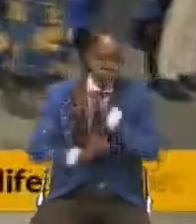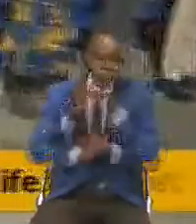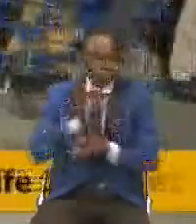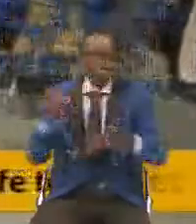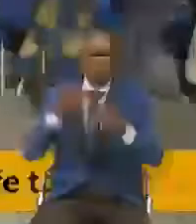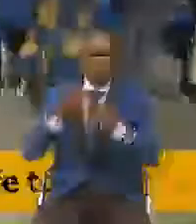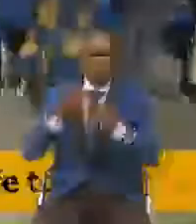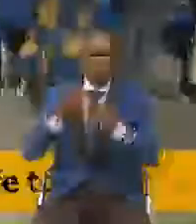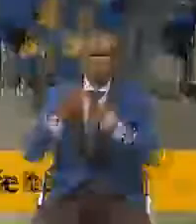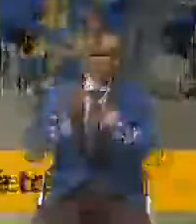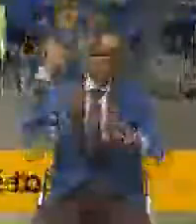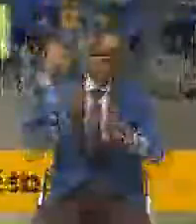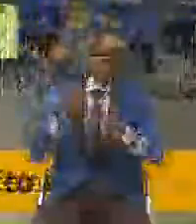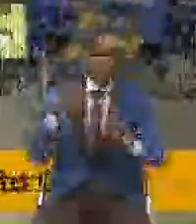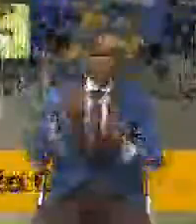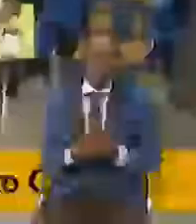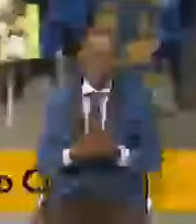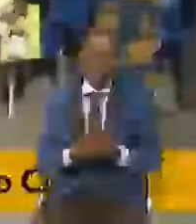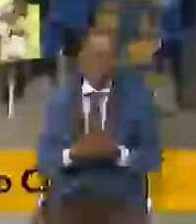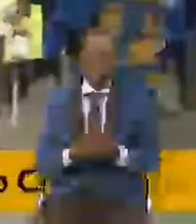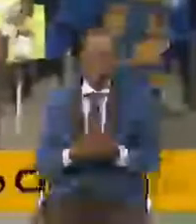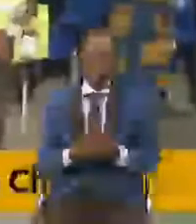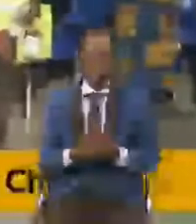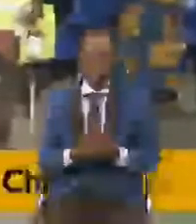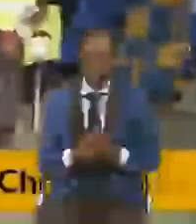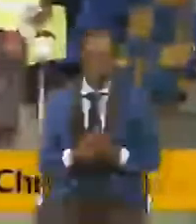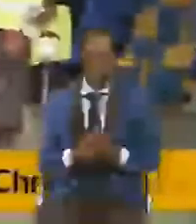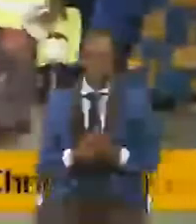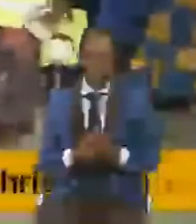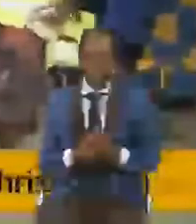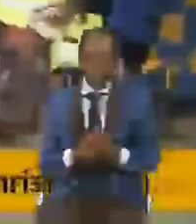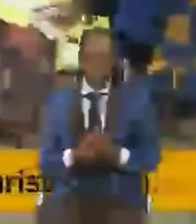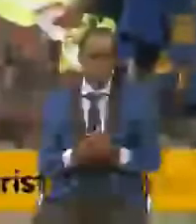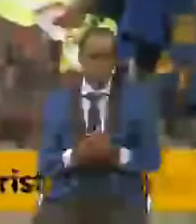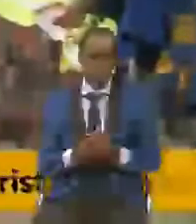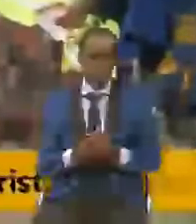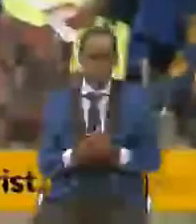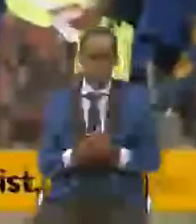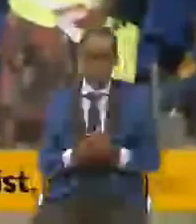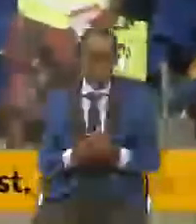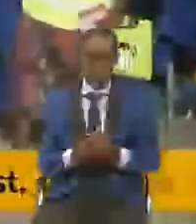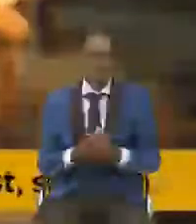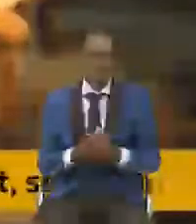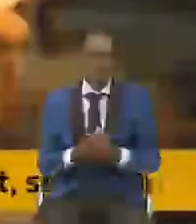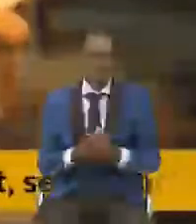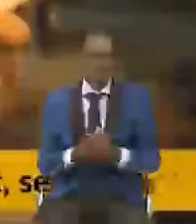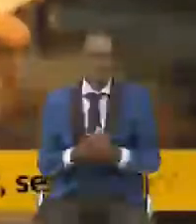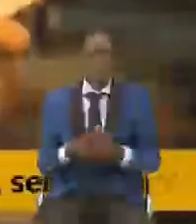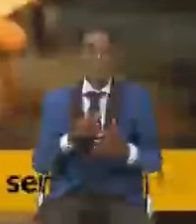yoke. I remove that suffering in Jesus' name.